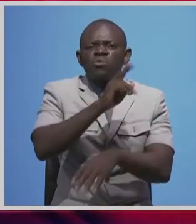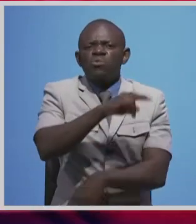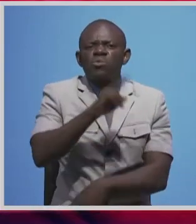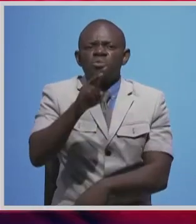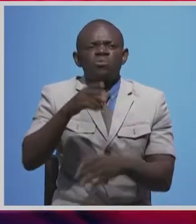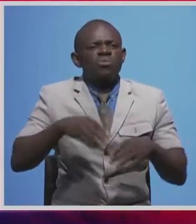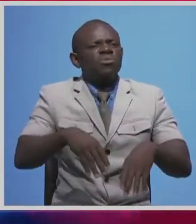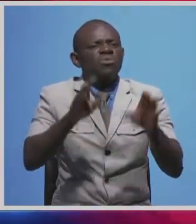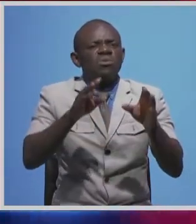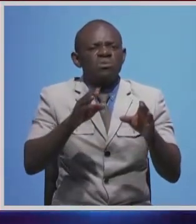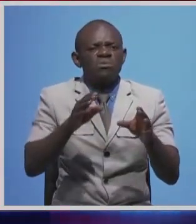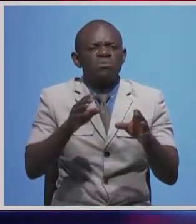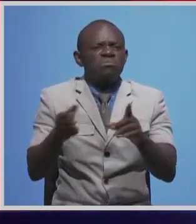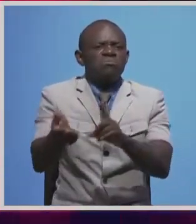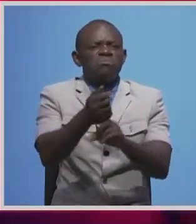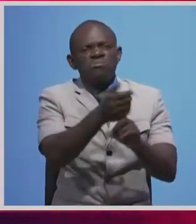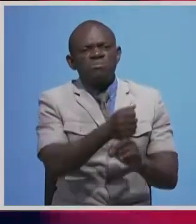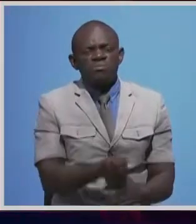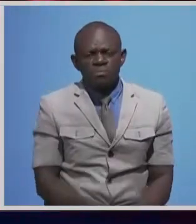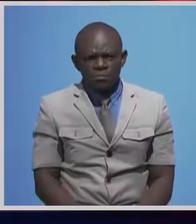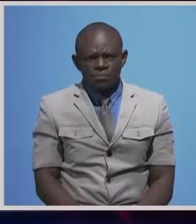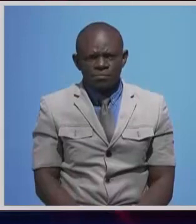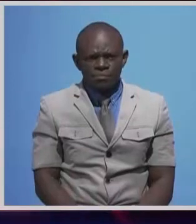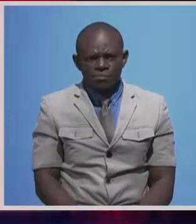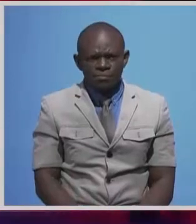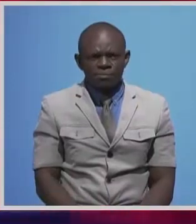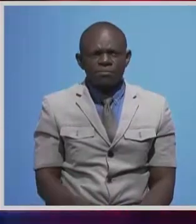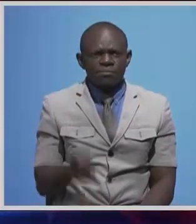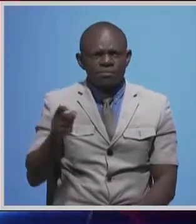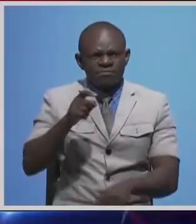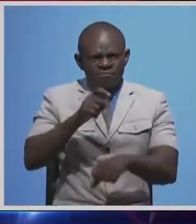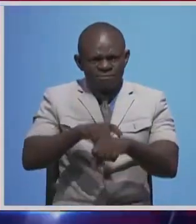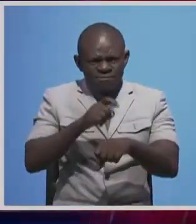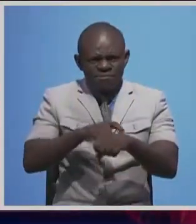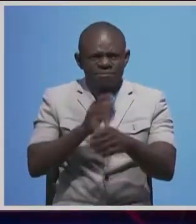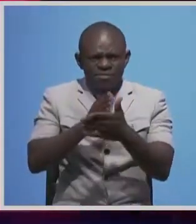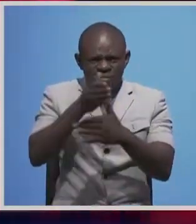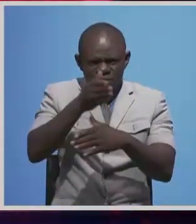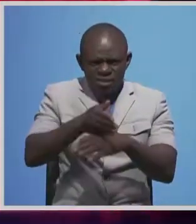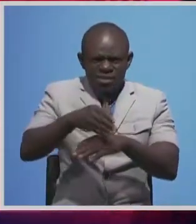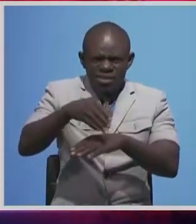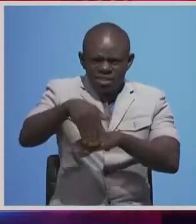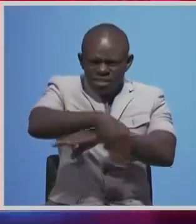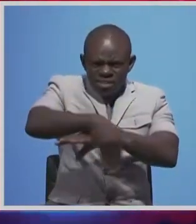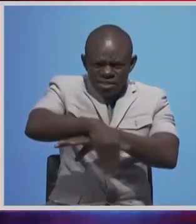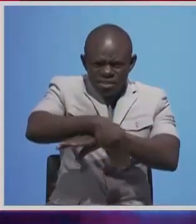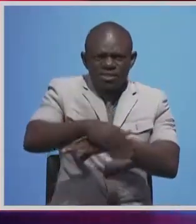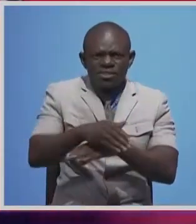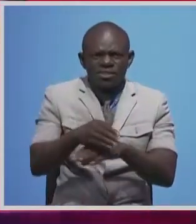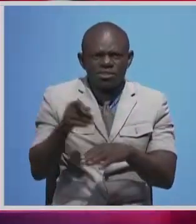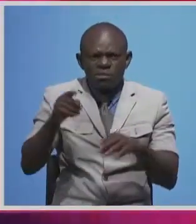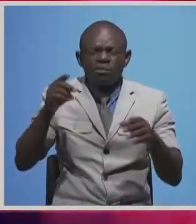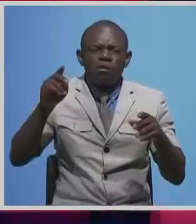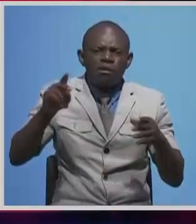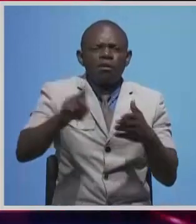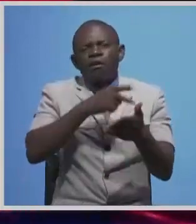report. It is shortly after midnight and the party for these patrons has just gone wrong, and this merrymaking has